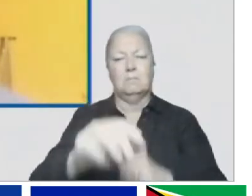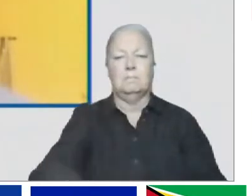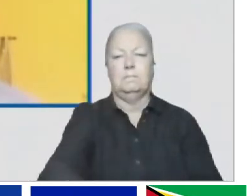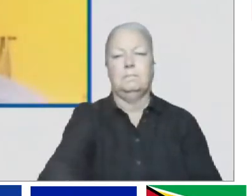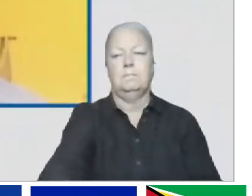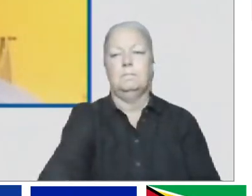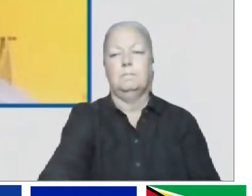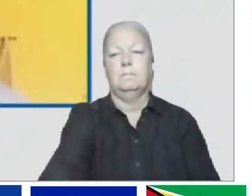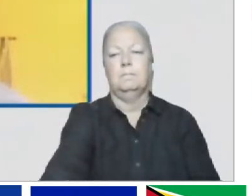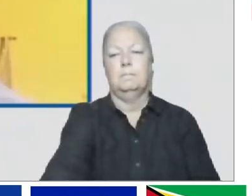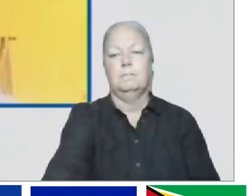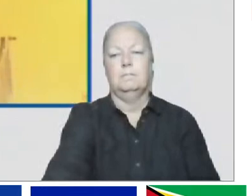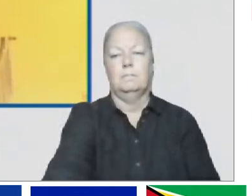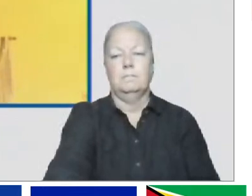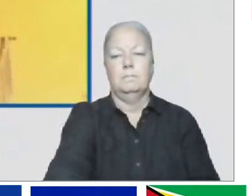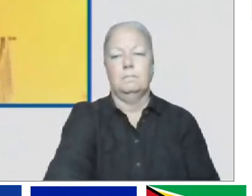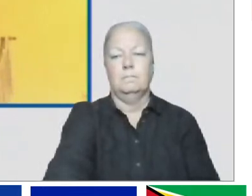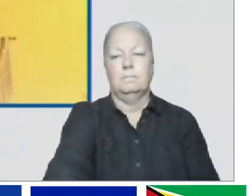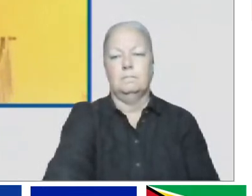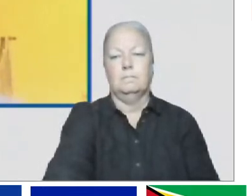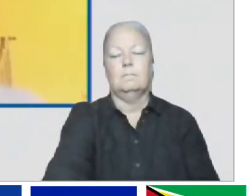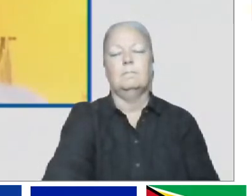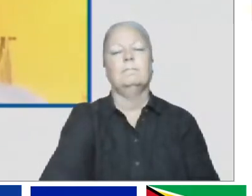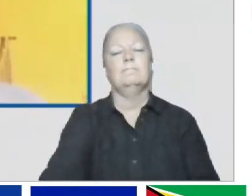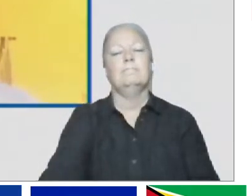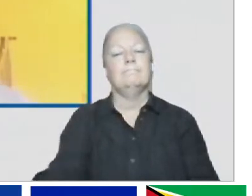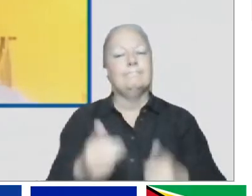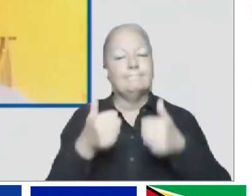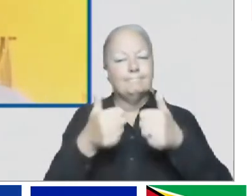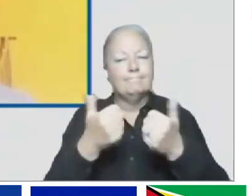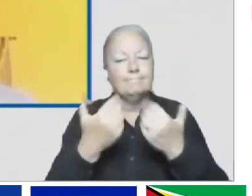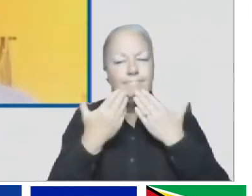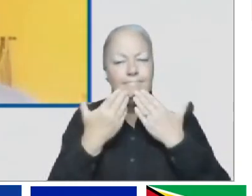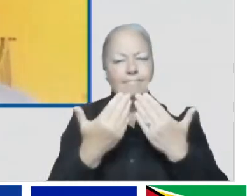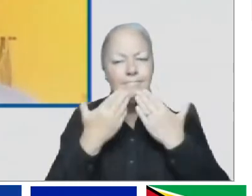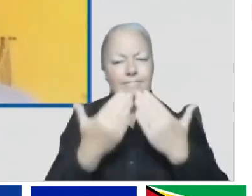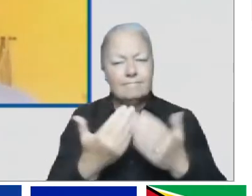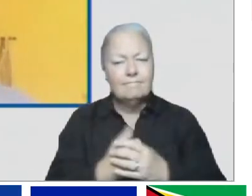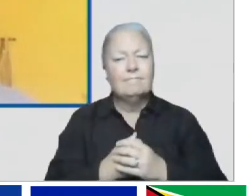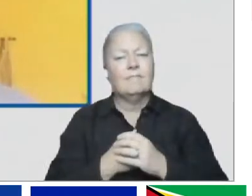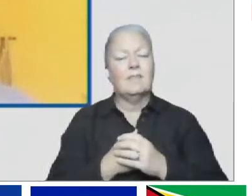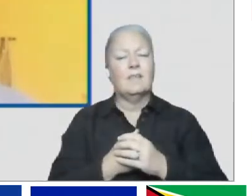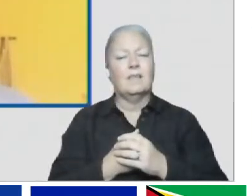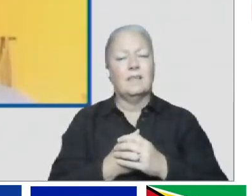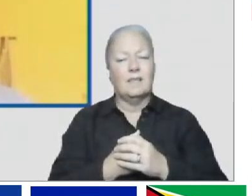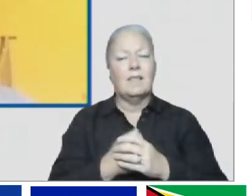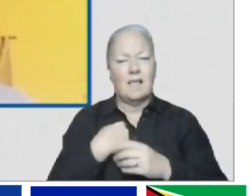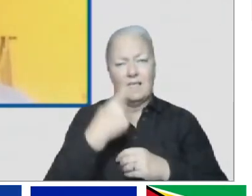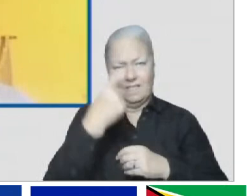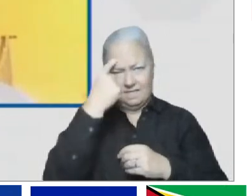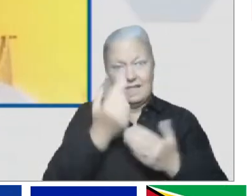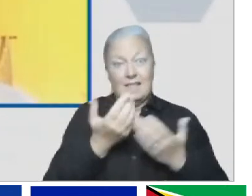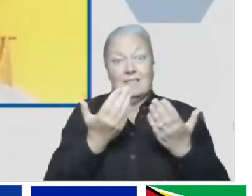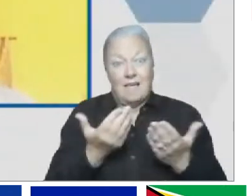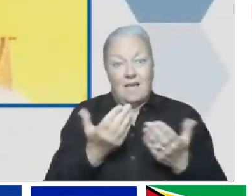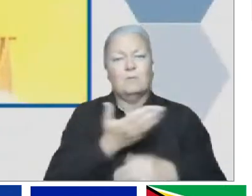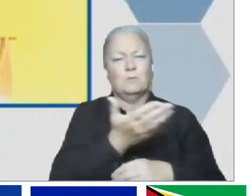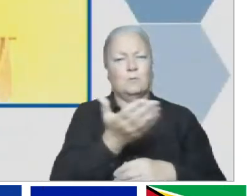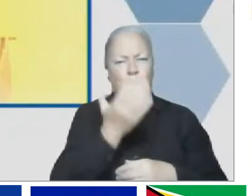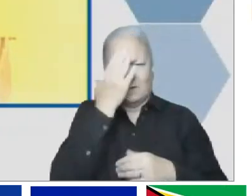Thank you very much. With that, I think everybody should be sure of how to get into the Slido consideration.